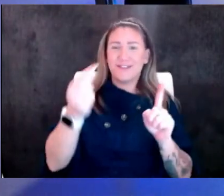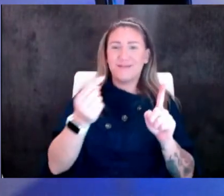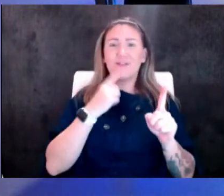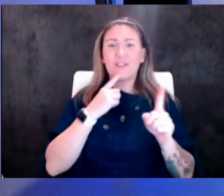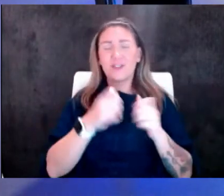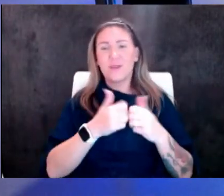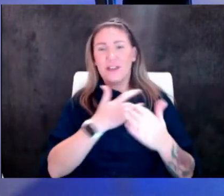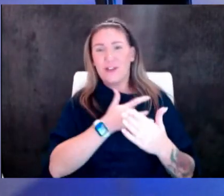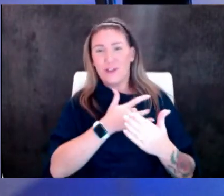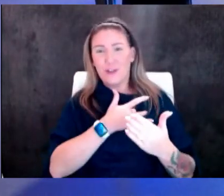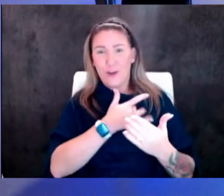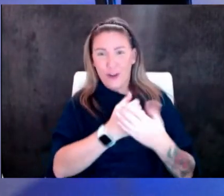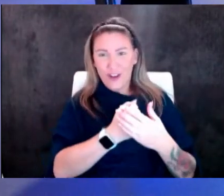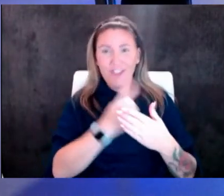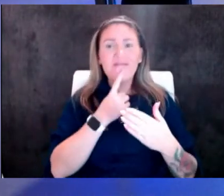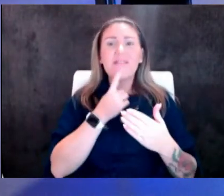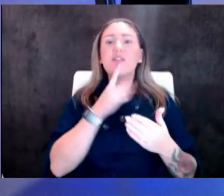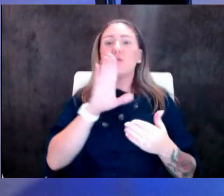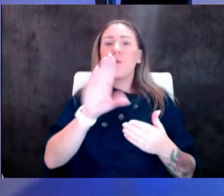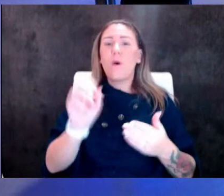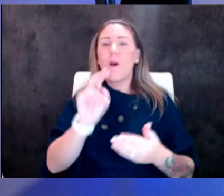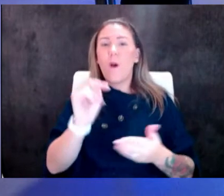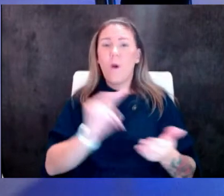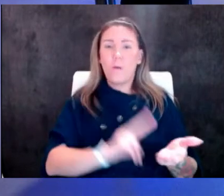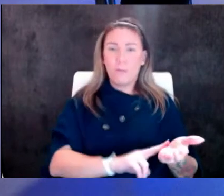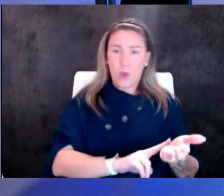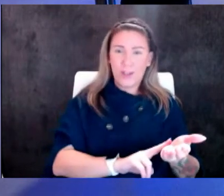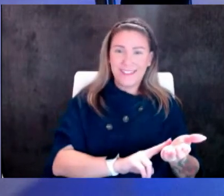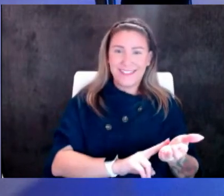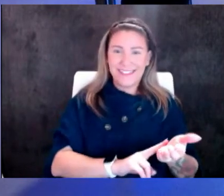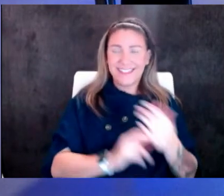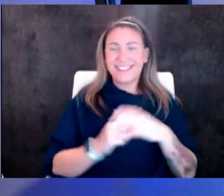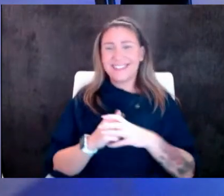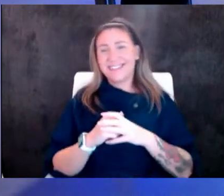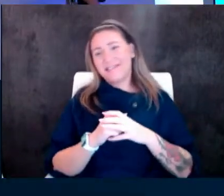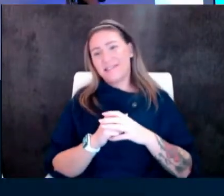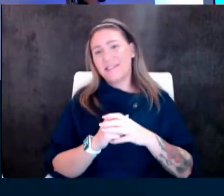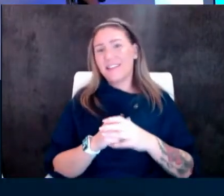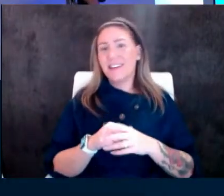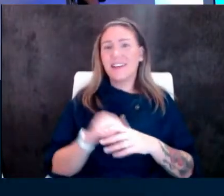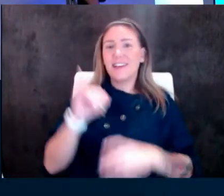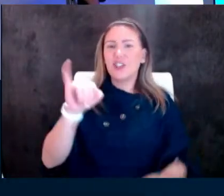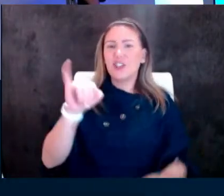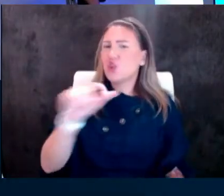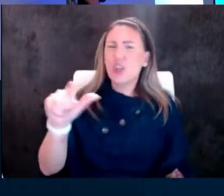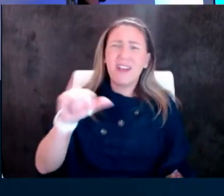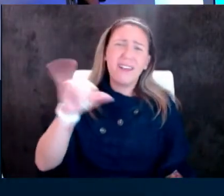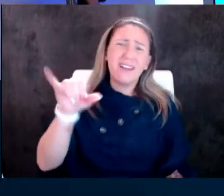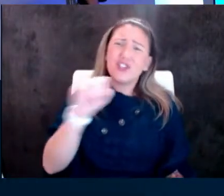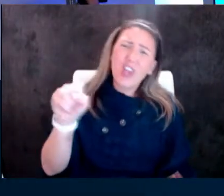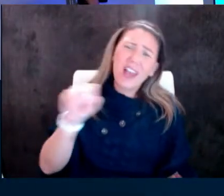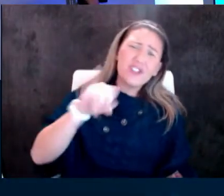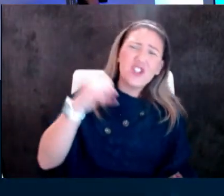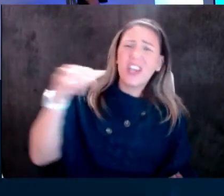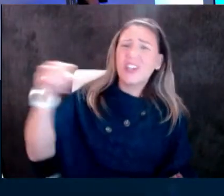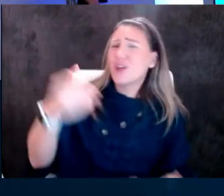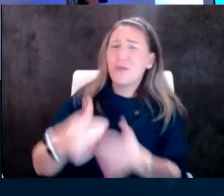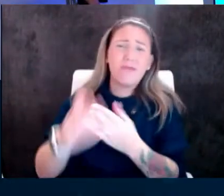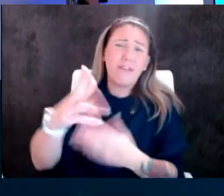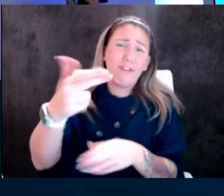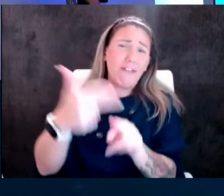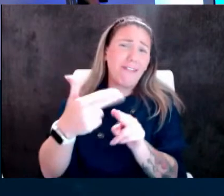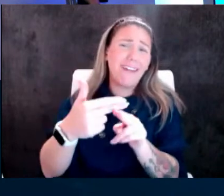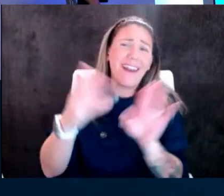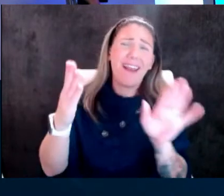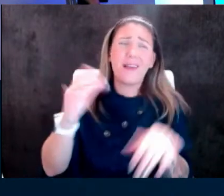is take your own pulse. Yeah, there you go. Okay. Jill, Jess, whatever your name is, J and J. How about that J and J? That's the